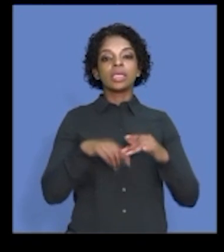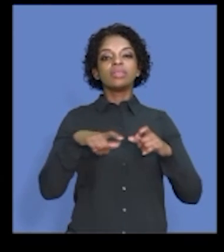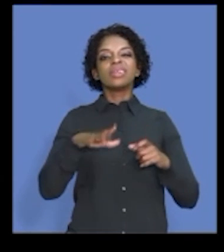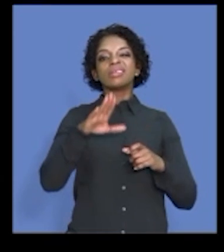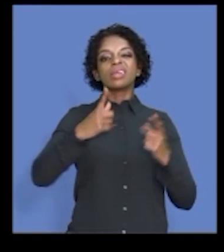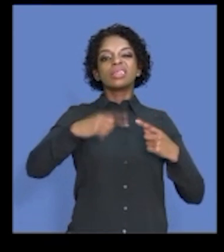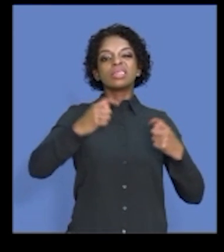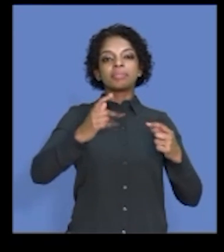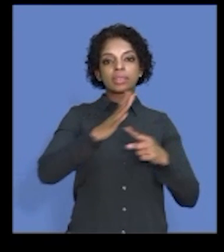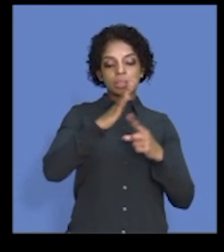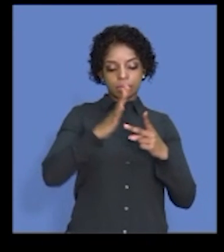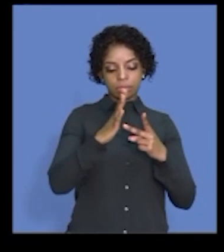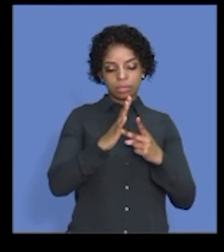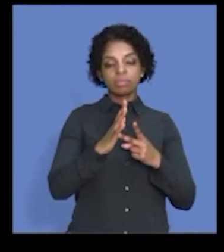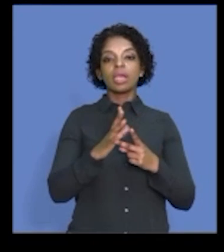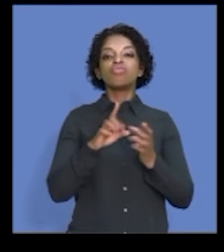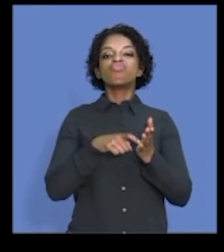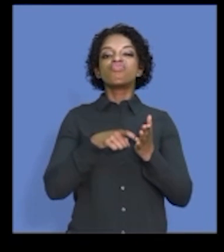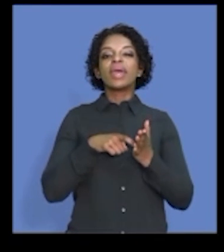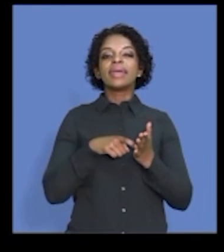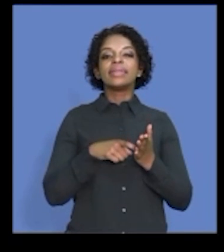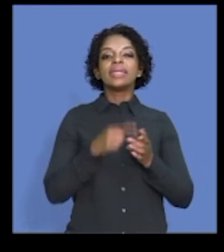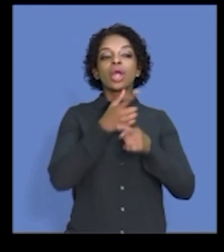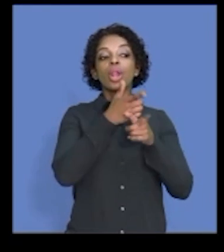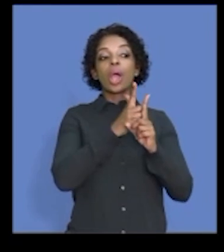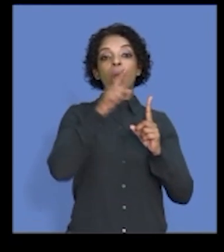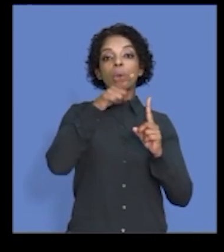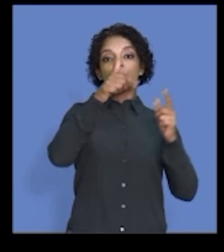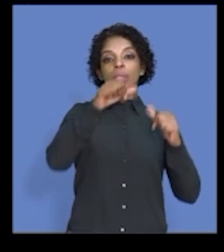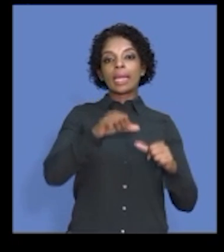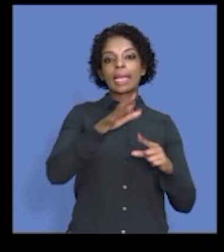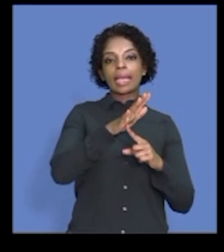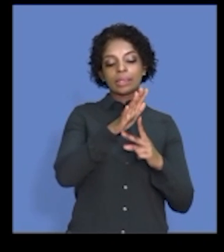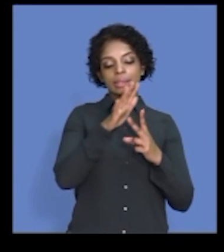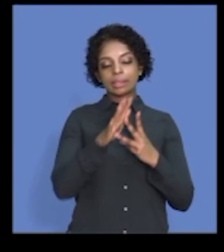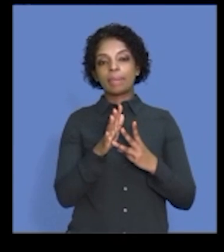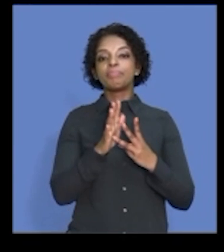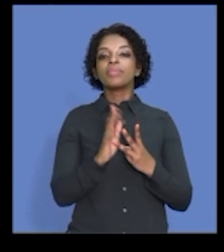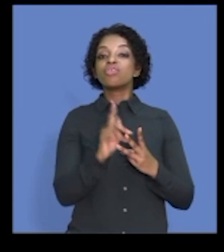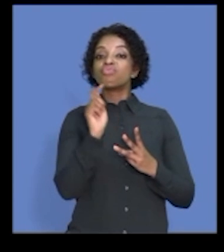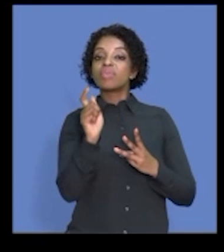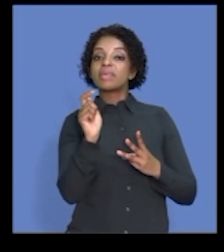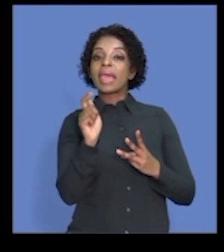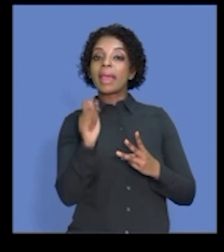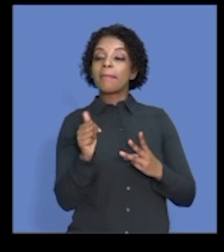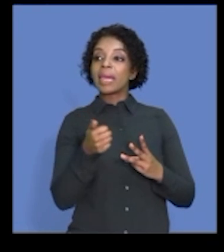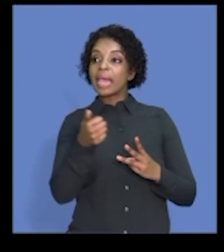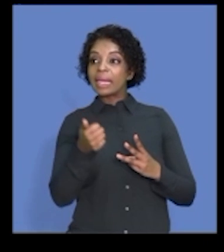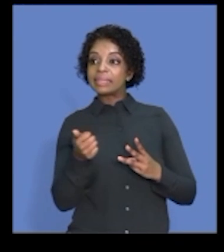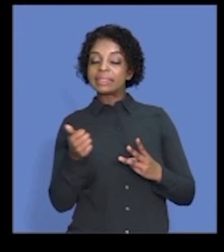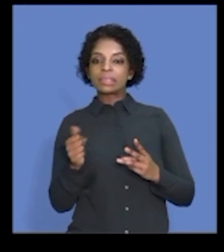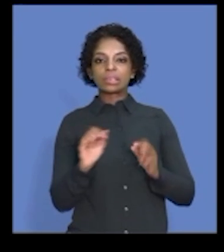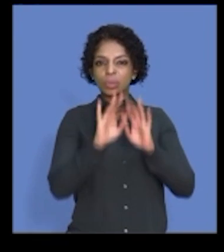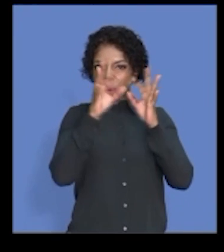loan account. Once again, your opening balance, you've got your repayments, and you've got your interest. So you've got all three